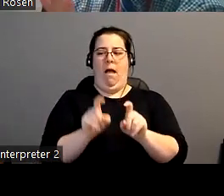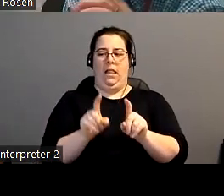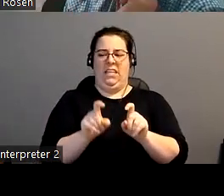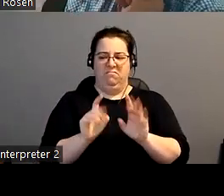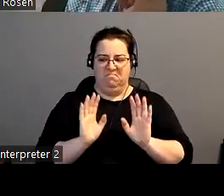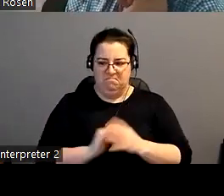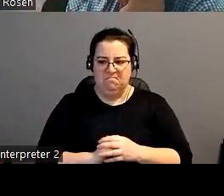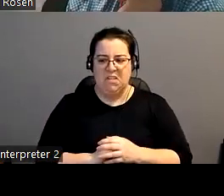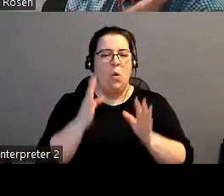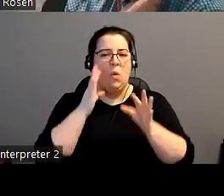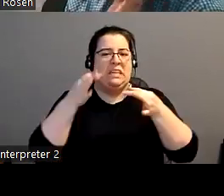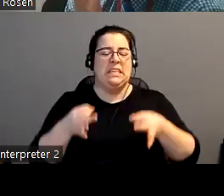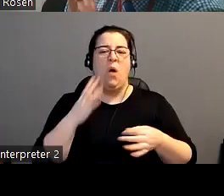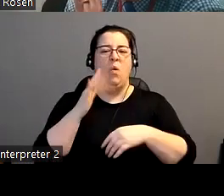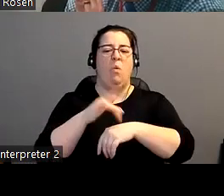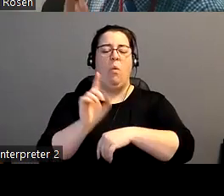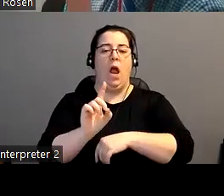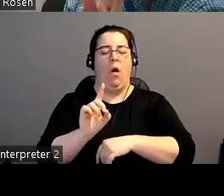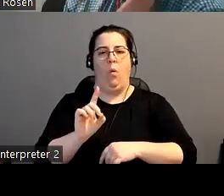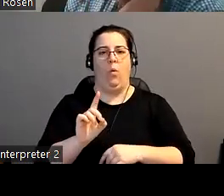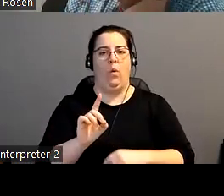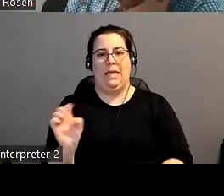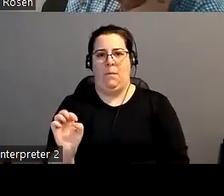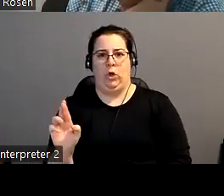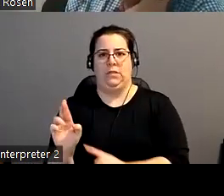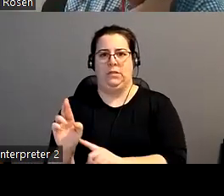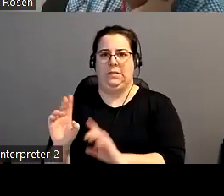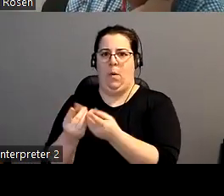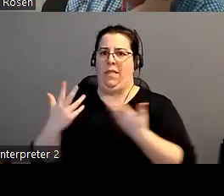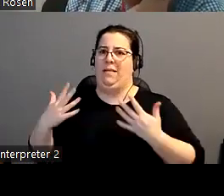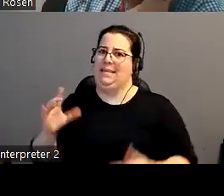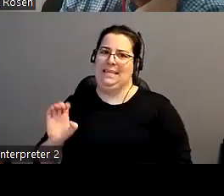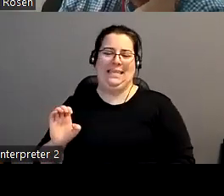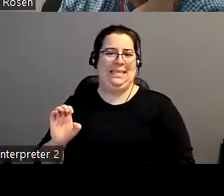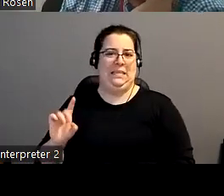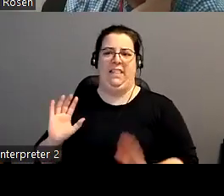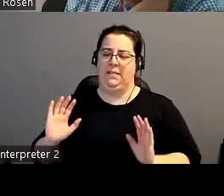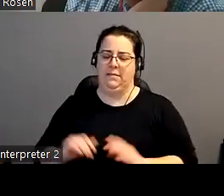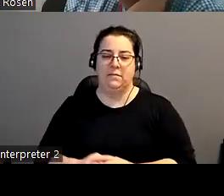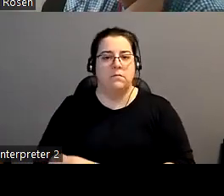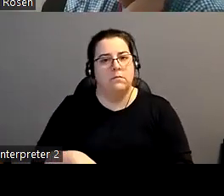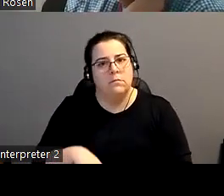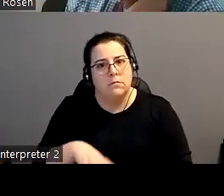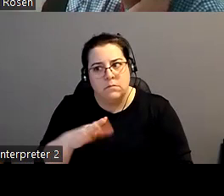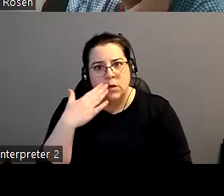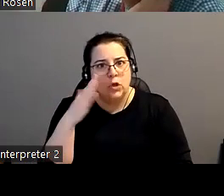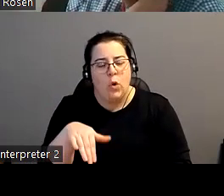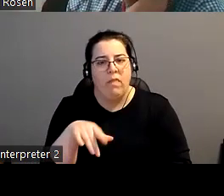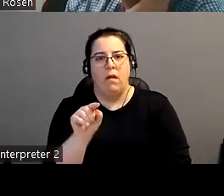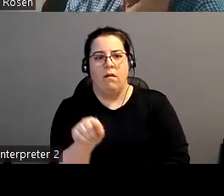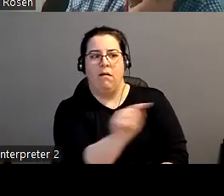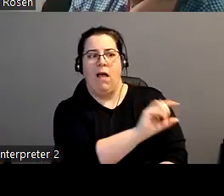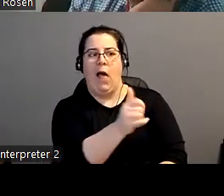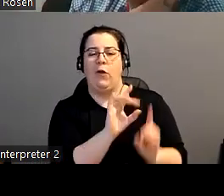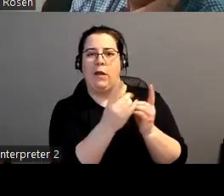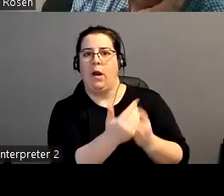the emerge department. We didn't have enough resources, only in the emerge department. But guess what? People kept asking us questions, and